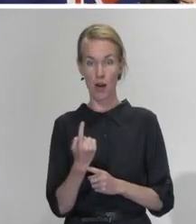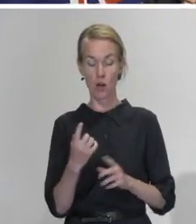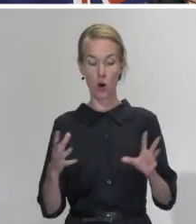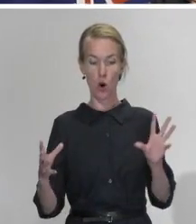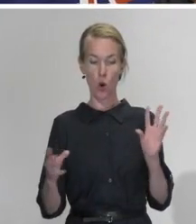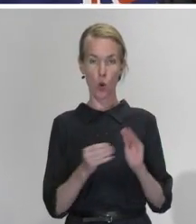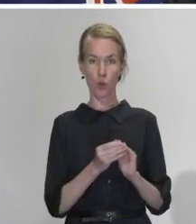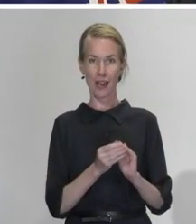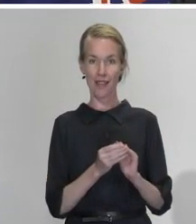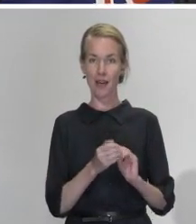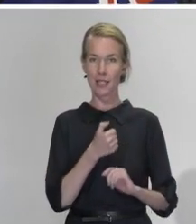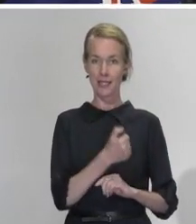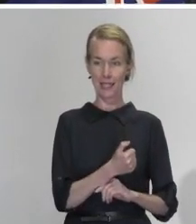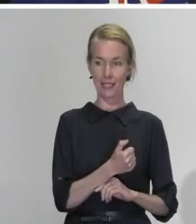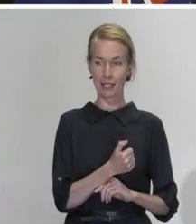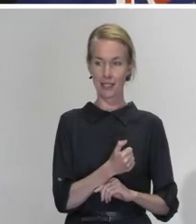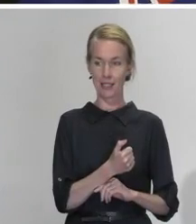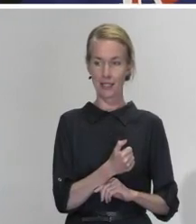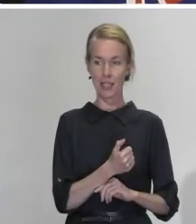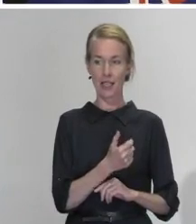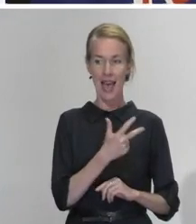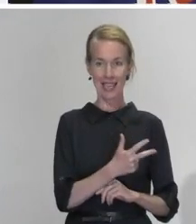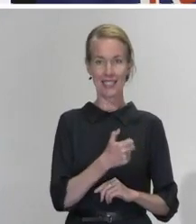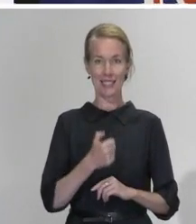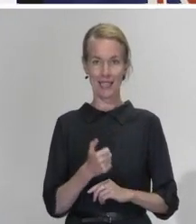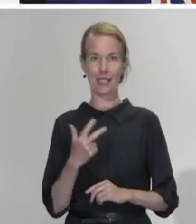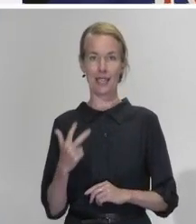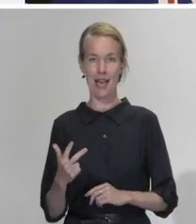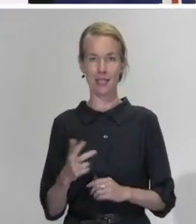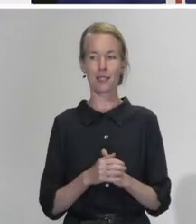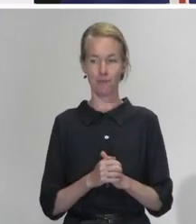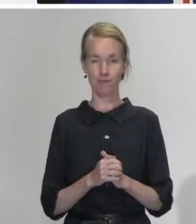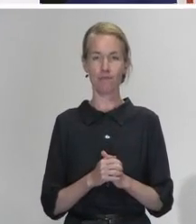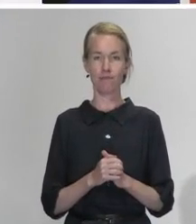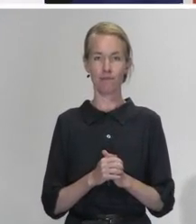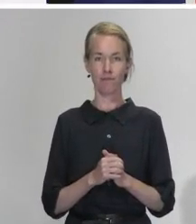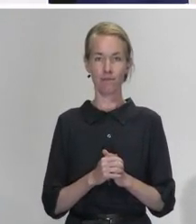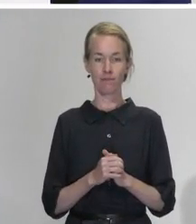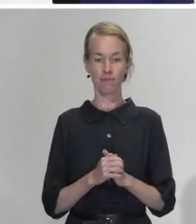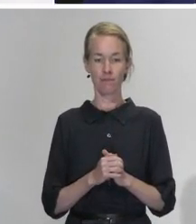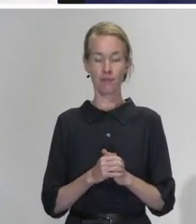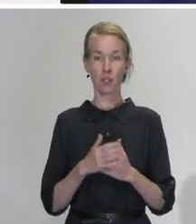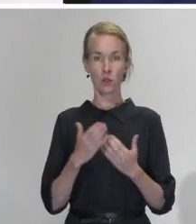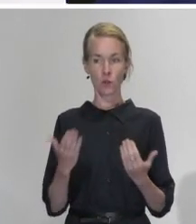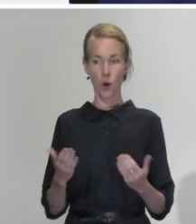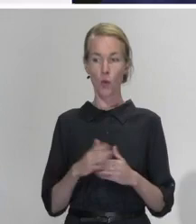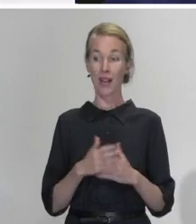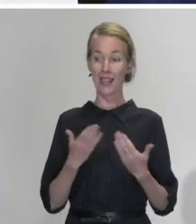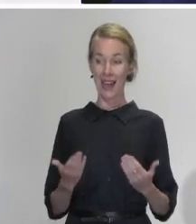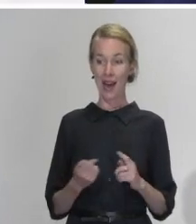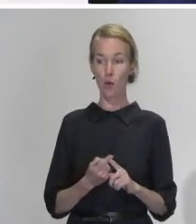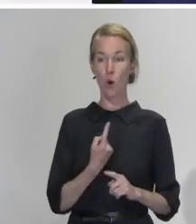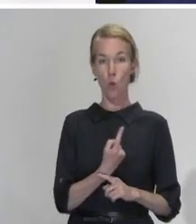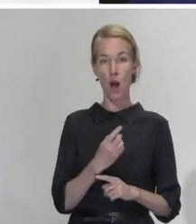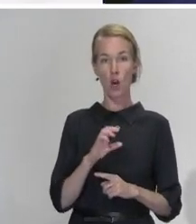cases. There are now 103 reported cases that we can confirm have recovered.